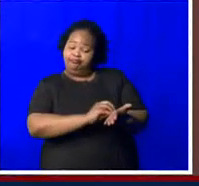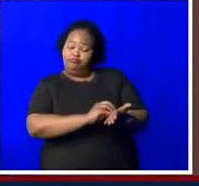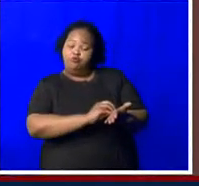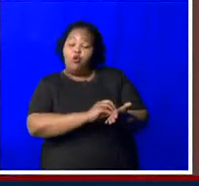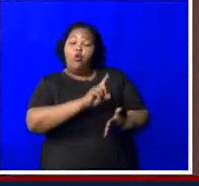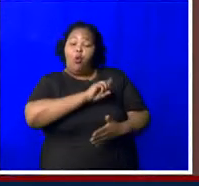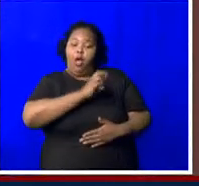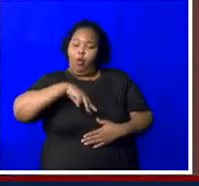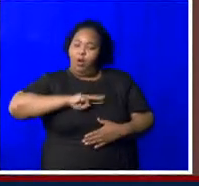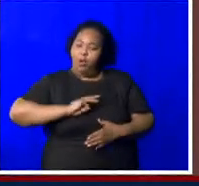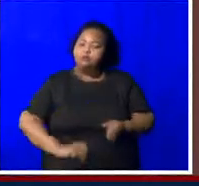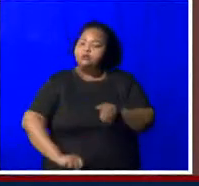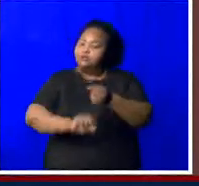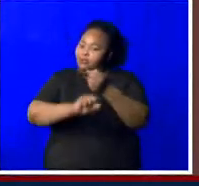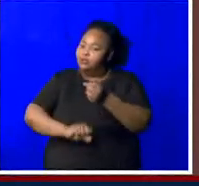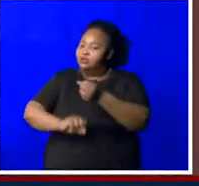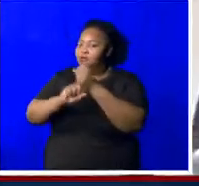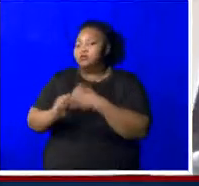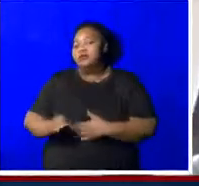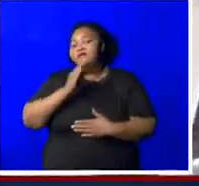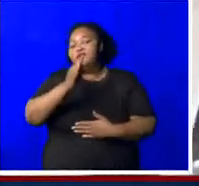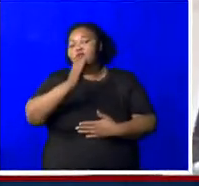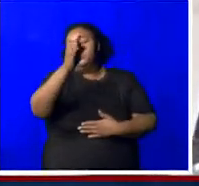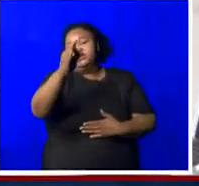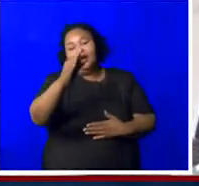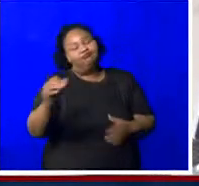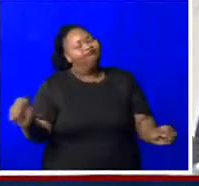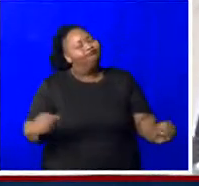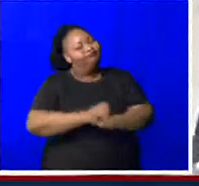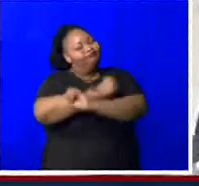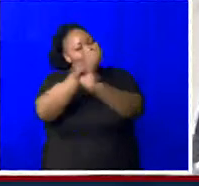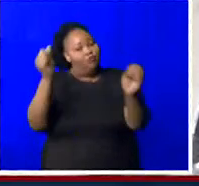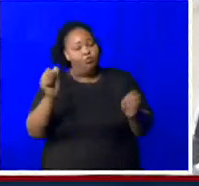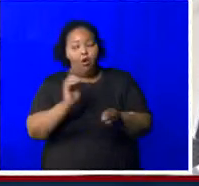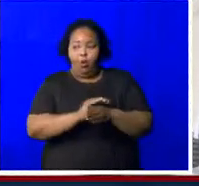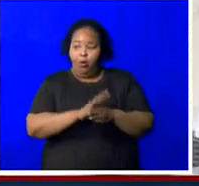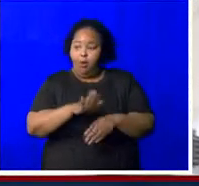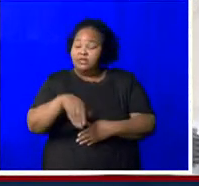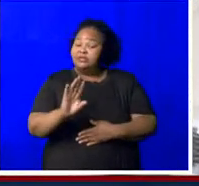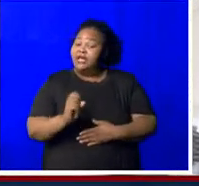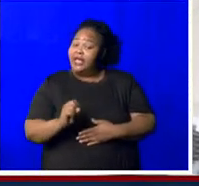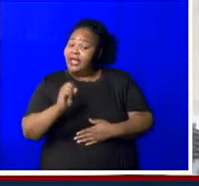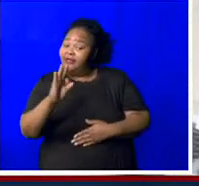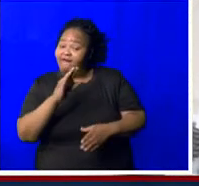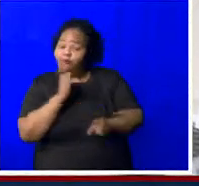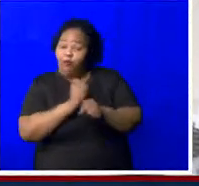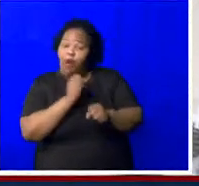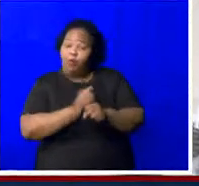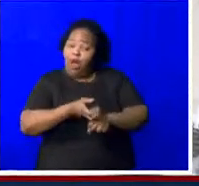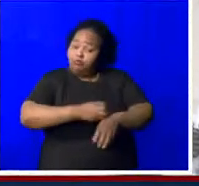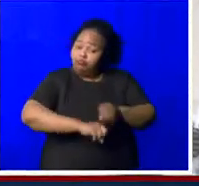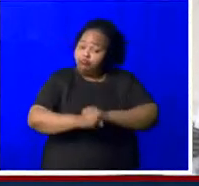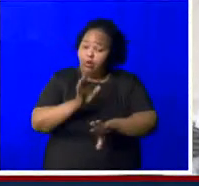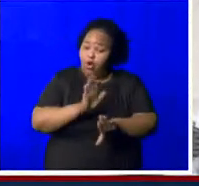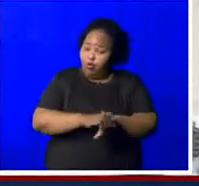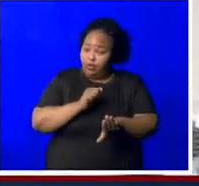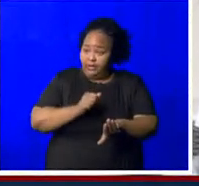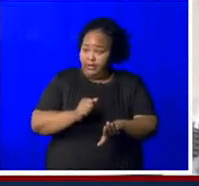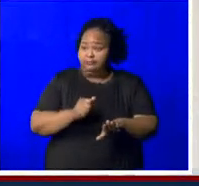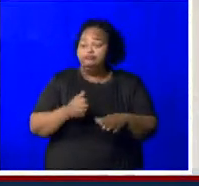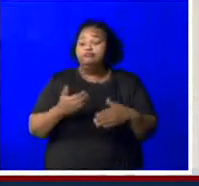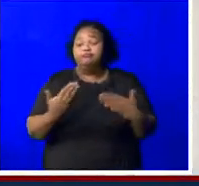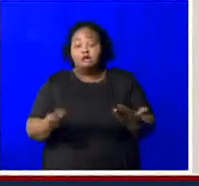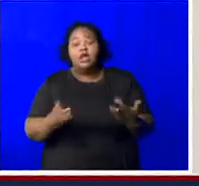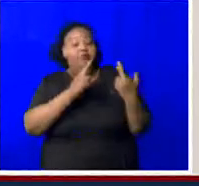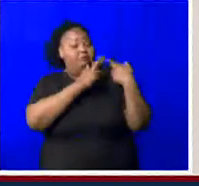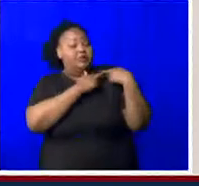future. If you don't take it on, it's your fault. If you don't take advantage of all these resources and use them for your future,